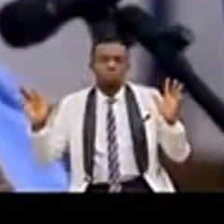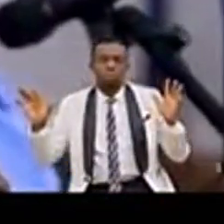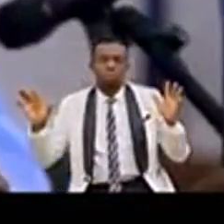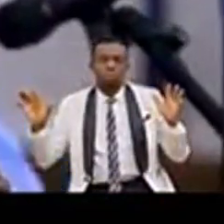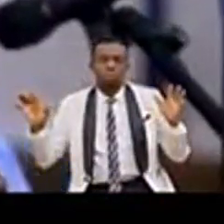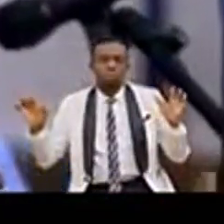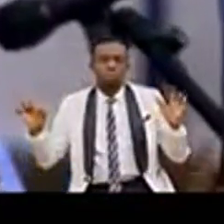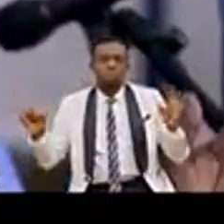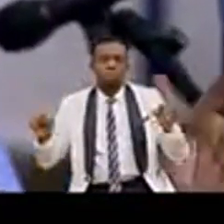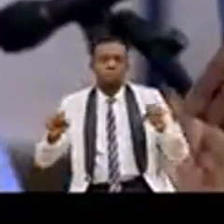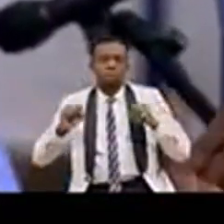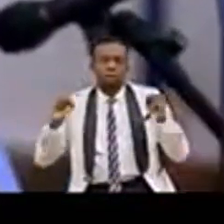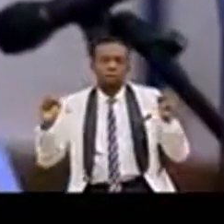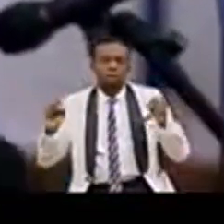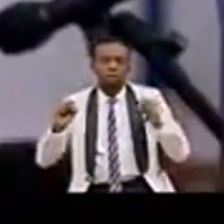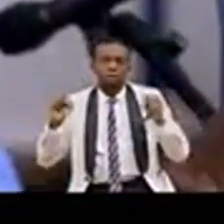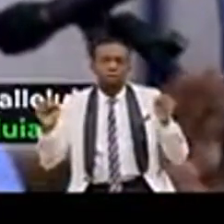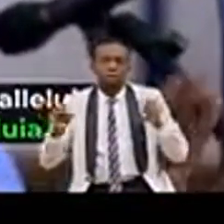Hallelujah!